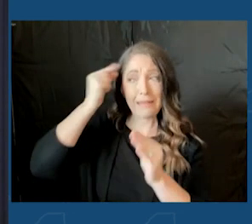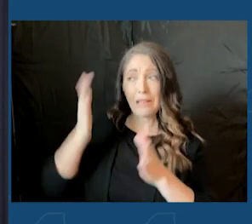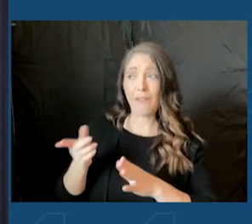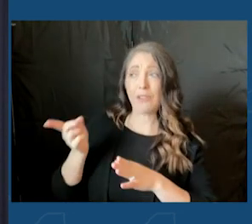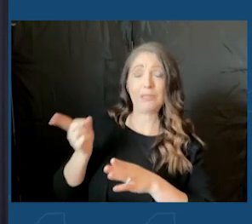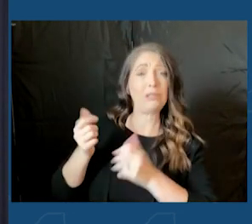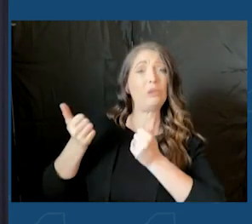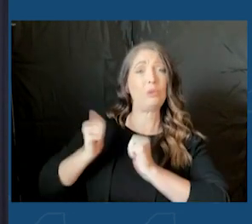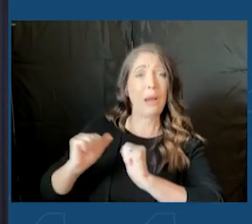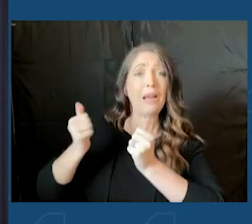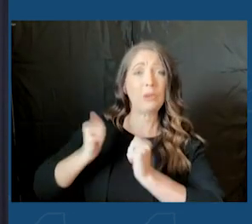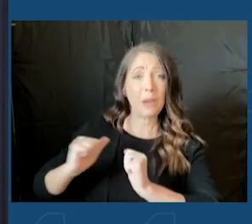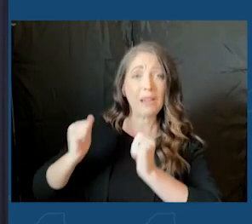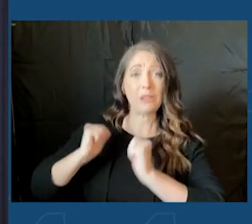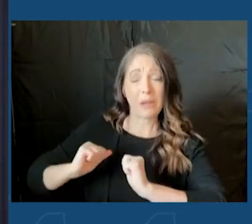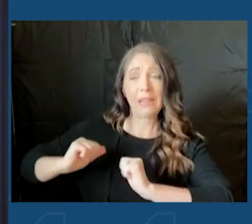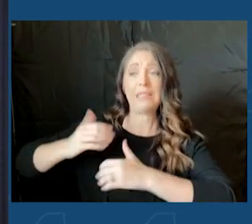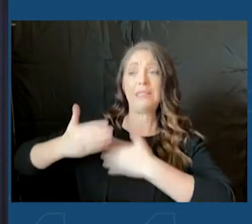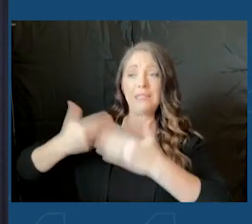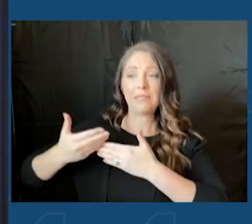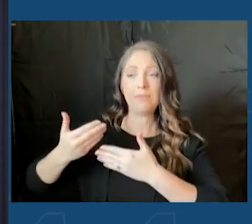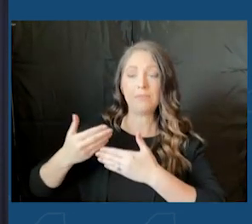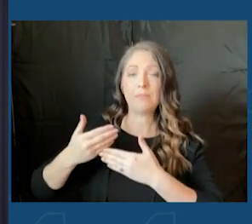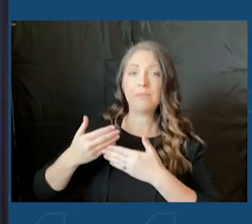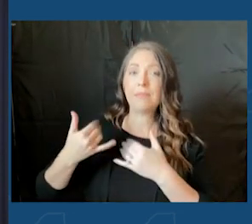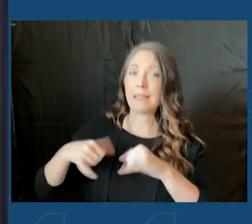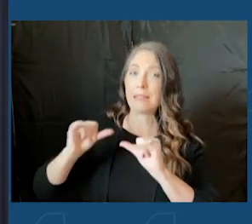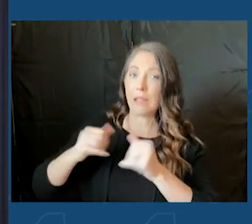and that's still a work in progress, but I stand